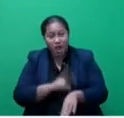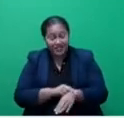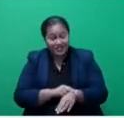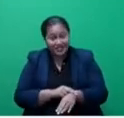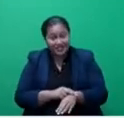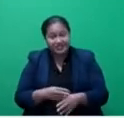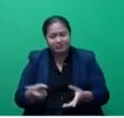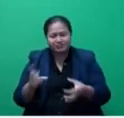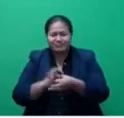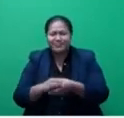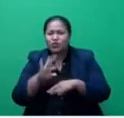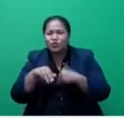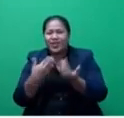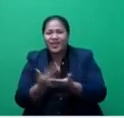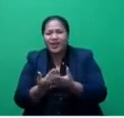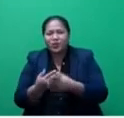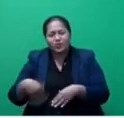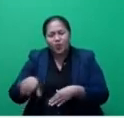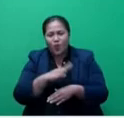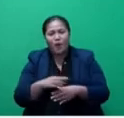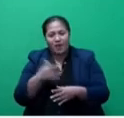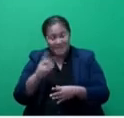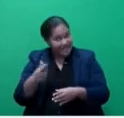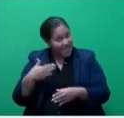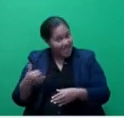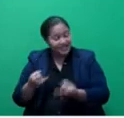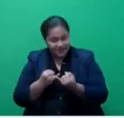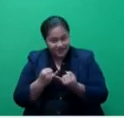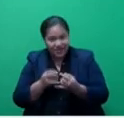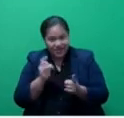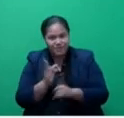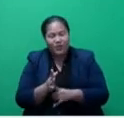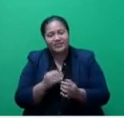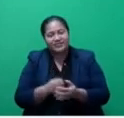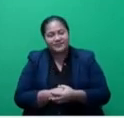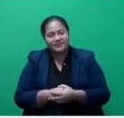joining the forefront in addressing every health challenge Fijians face, and this is commended.